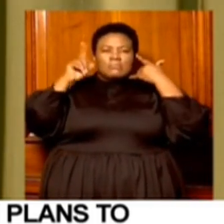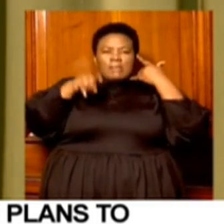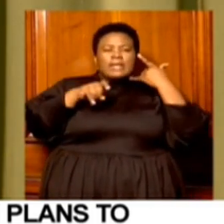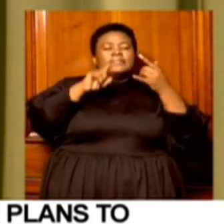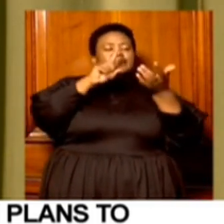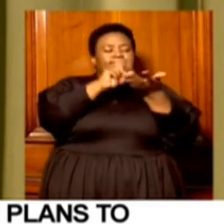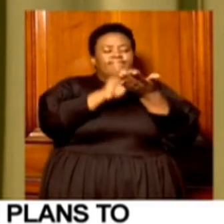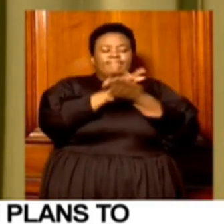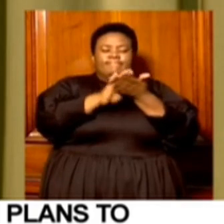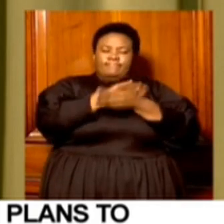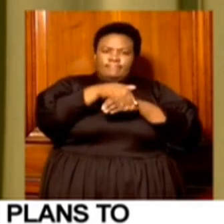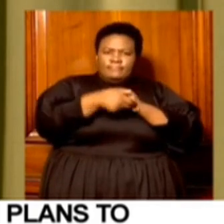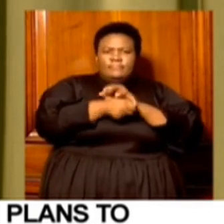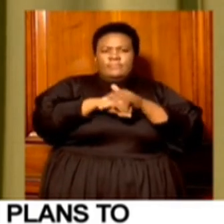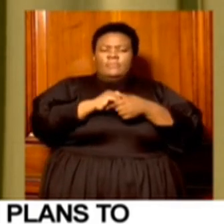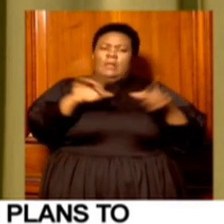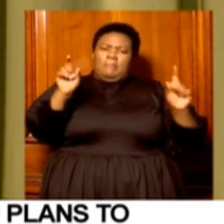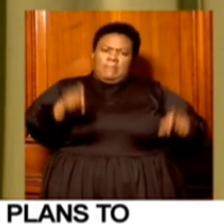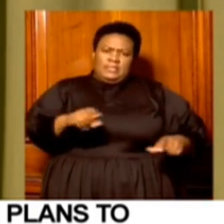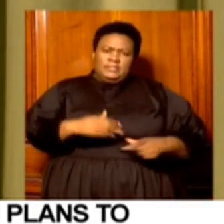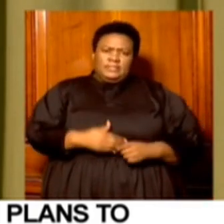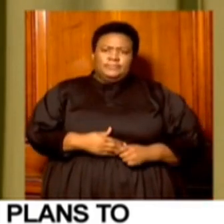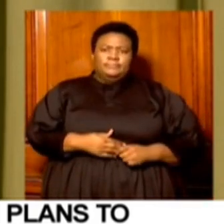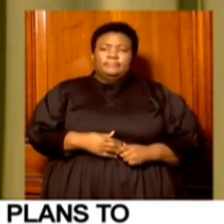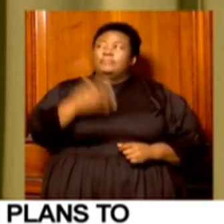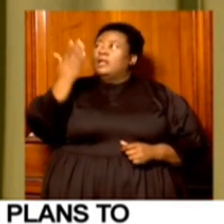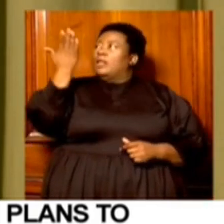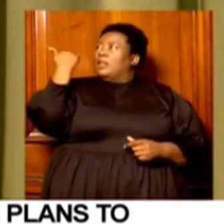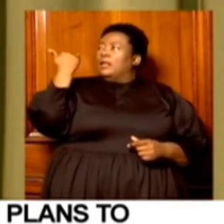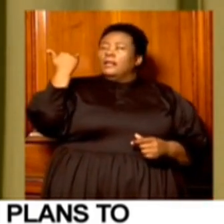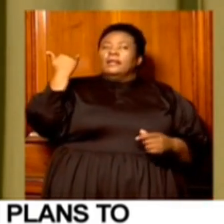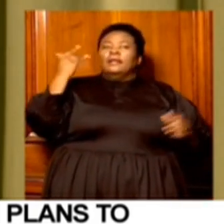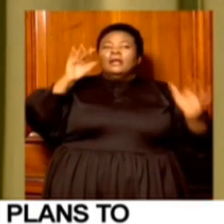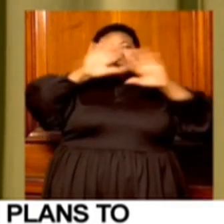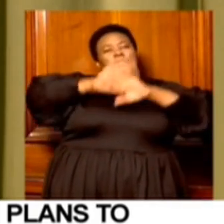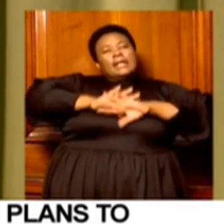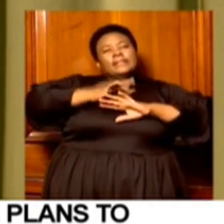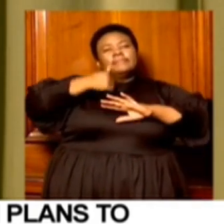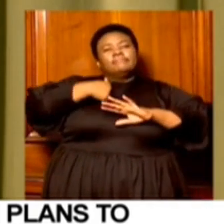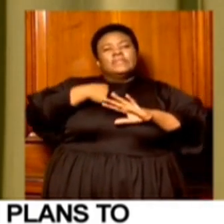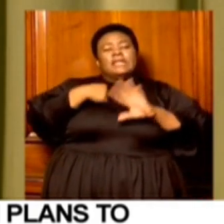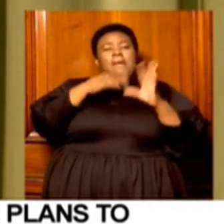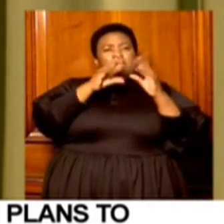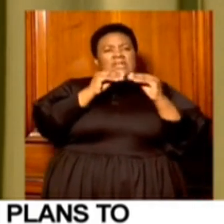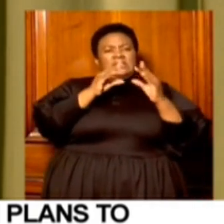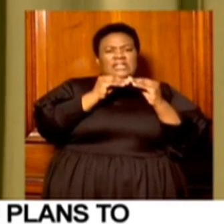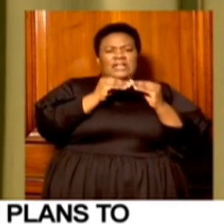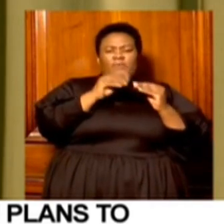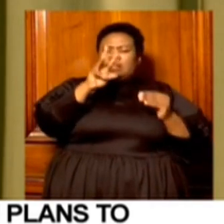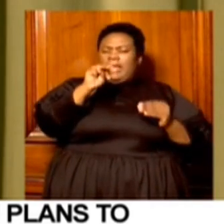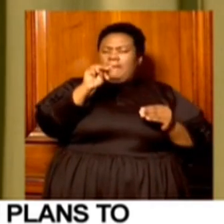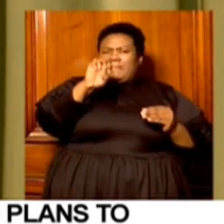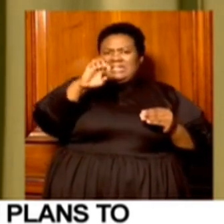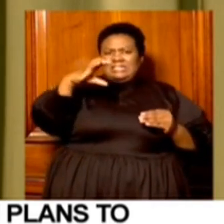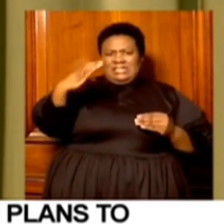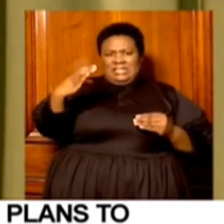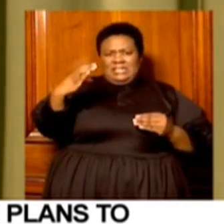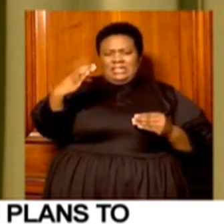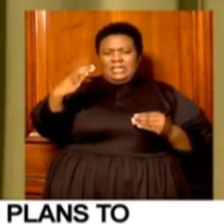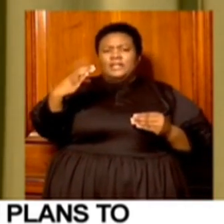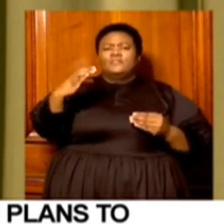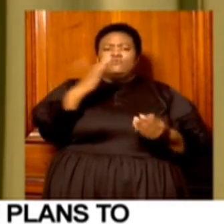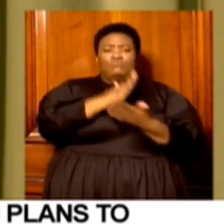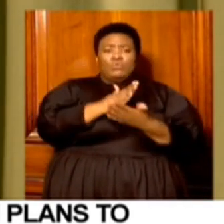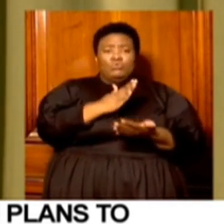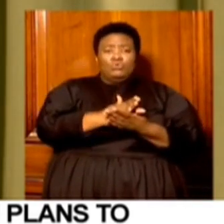sanitize. And last night, I had a meeting with MECs to sharpen our distribution